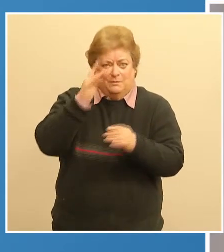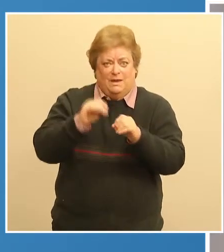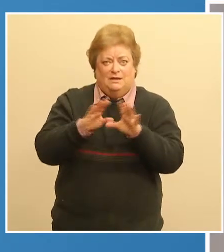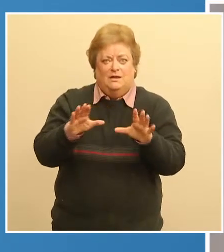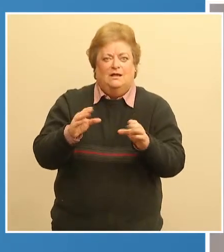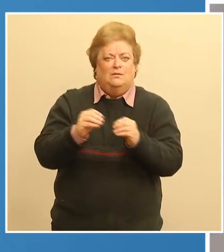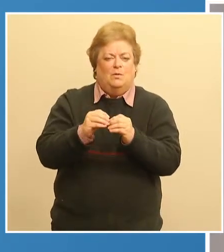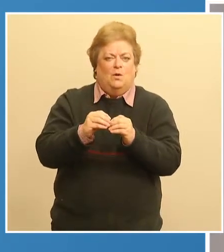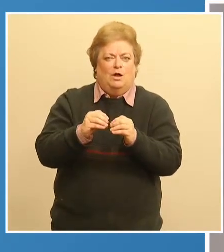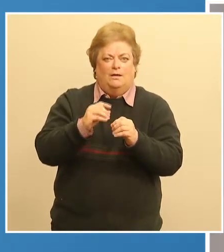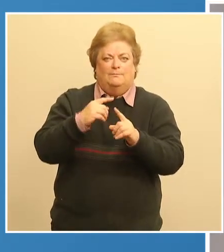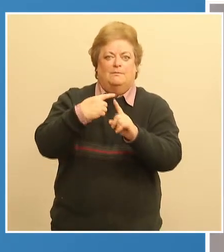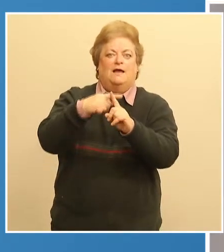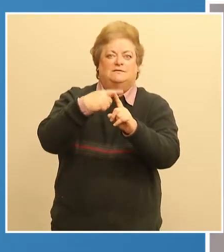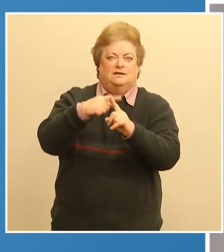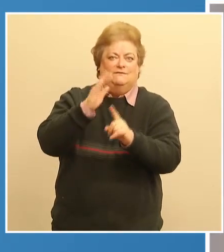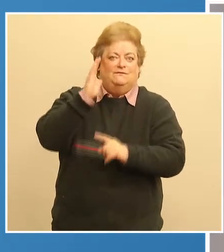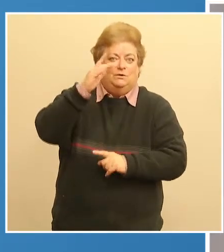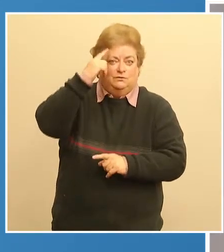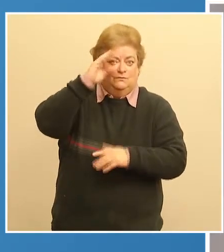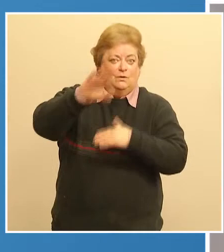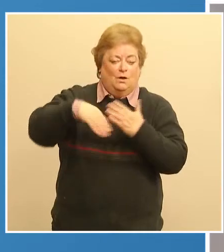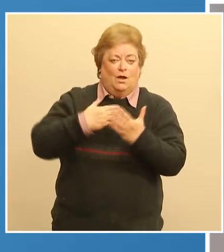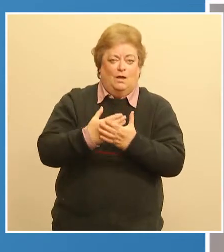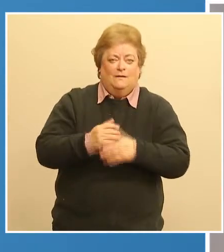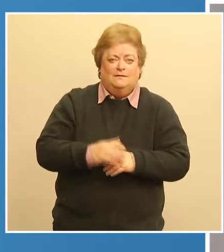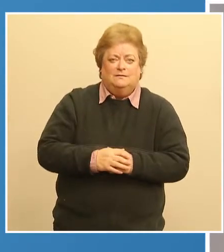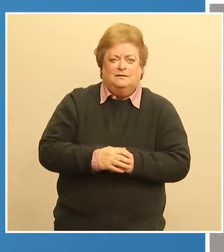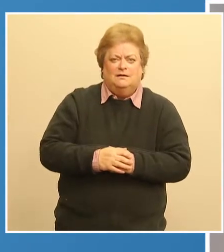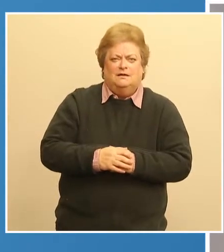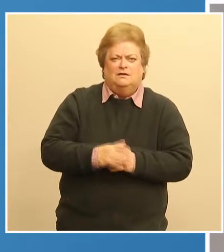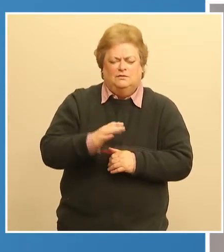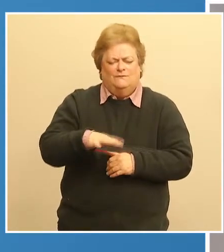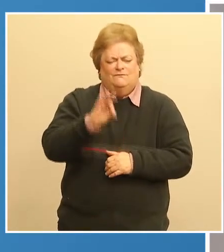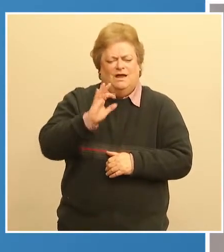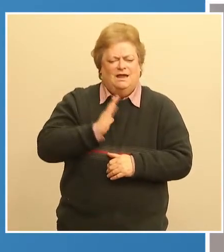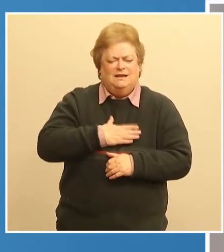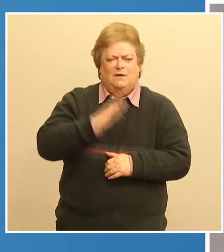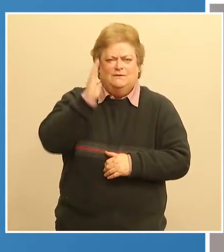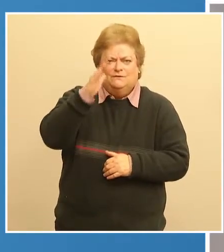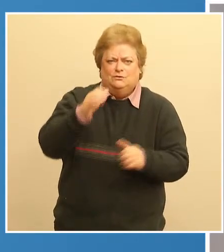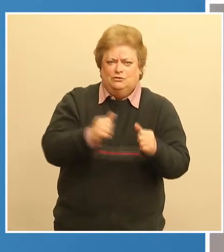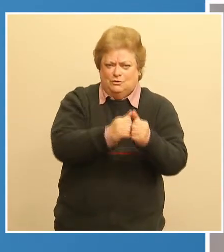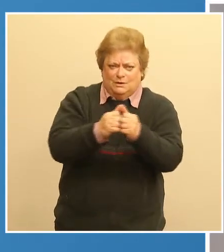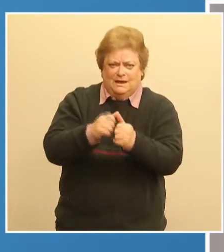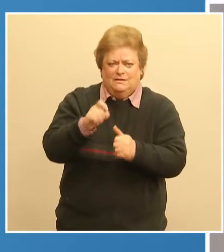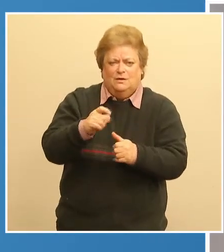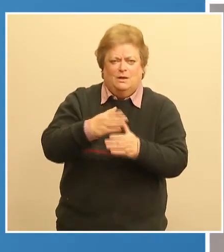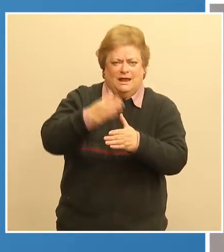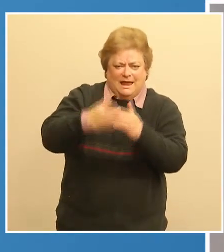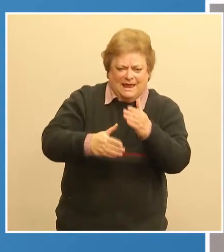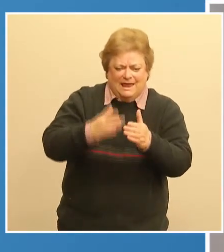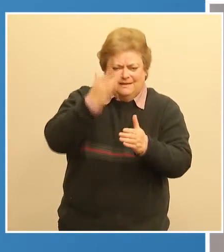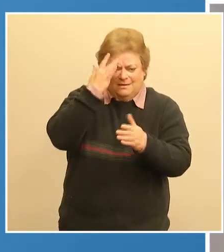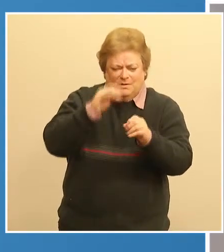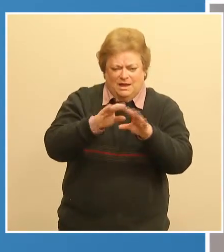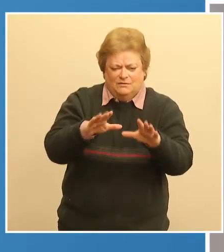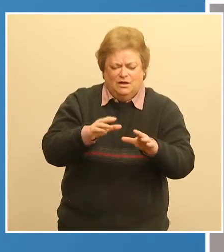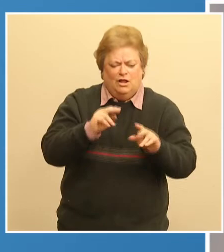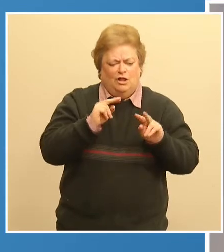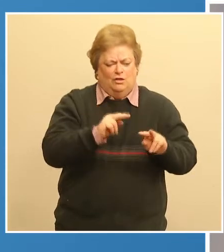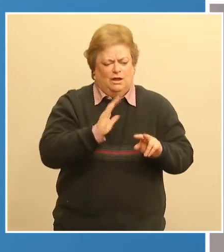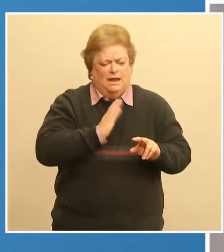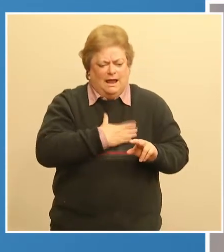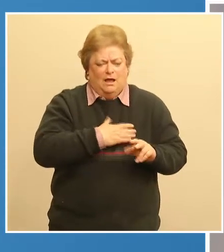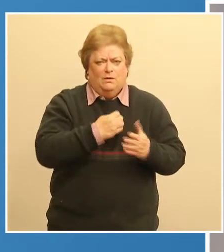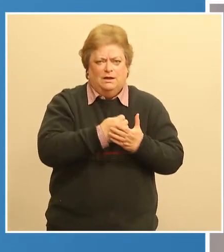more prosperous future for everyone. So let's find that future together. Ending this pandemic and renewing our economy requires